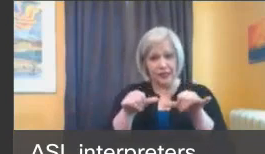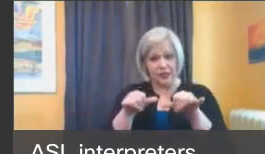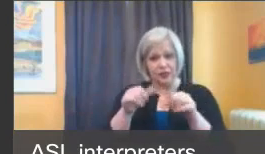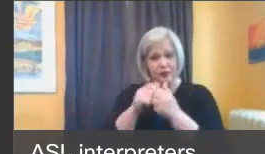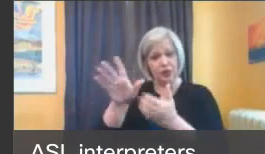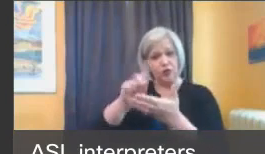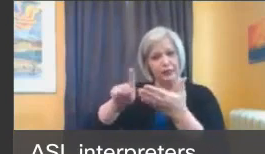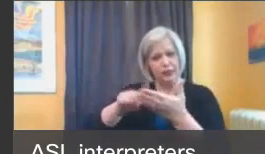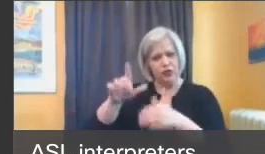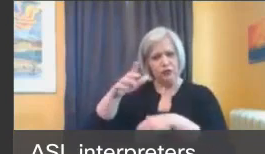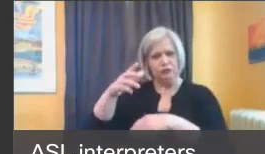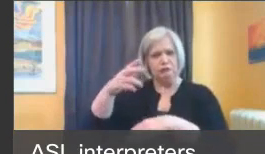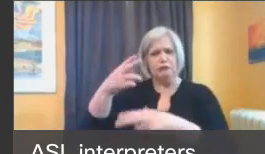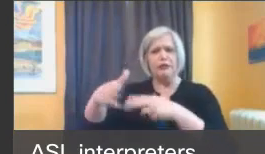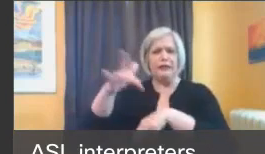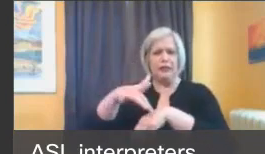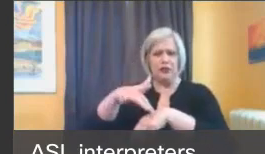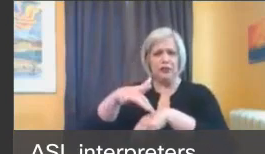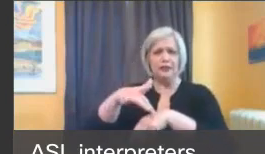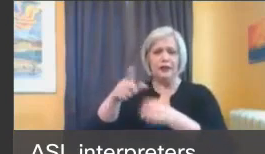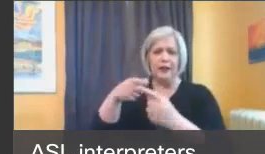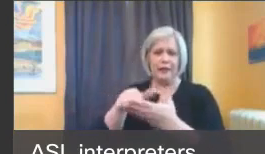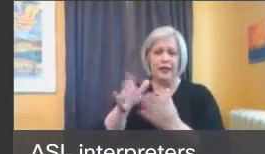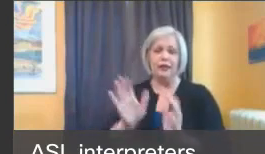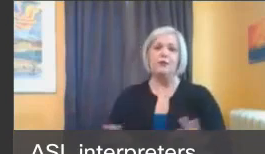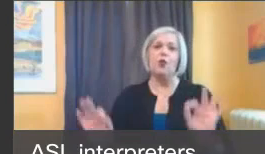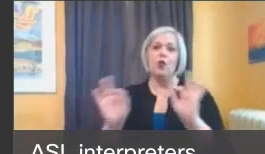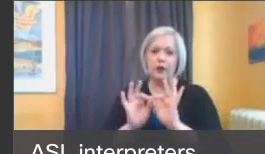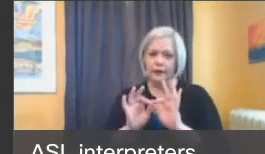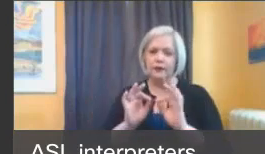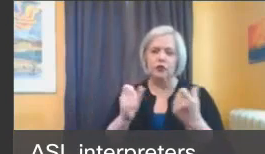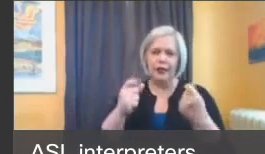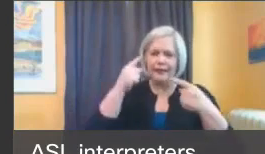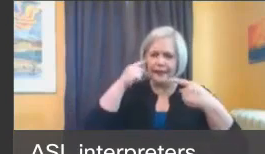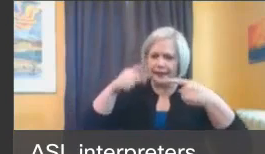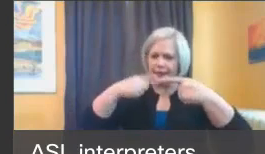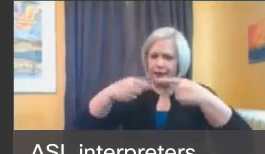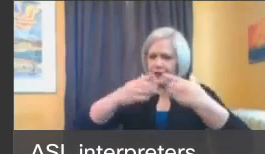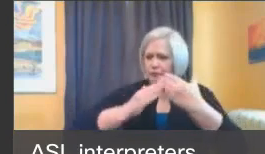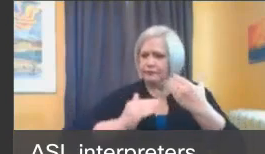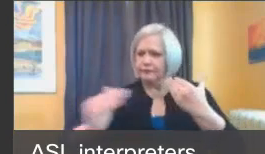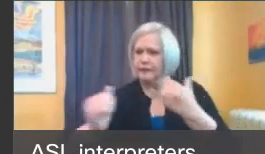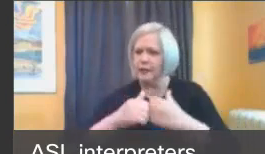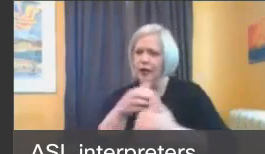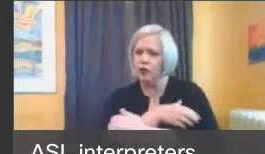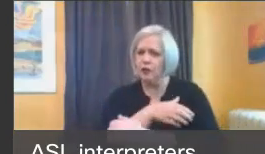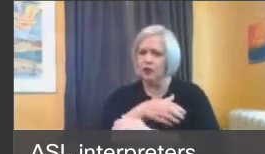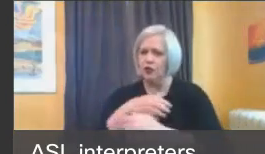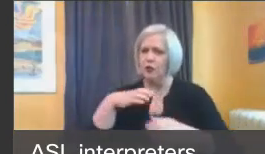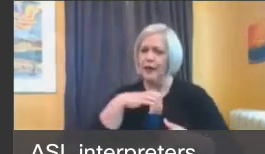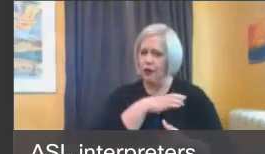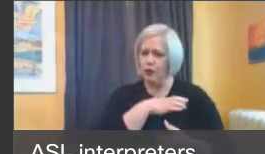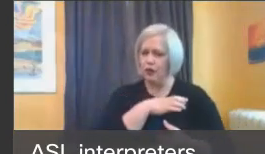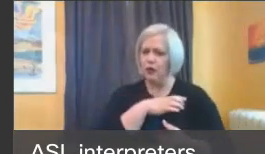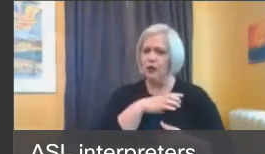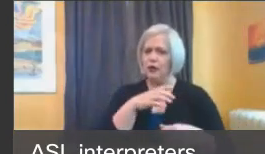clear, touches on this in very important ways in sort of thinking through congressional power over voter qualification